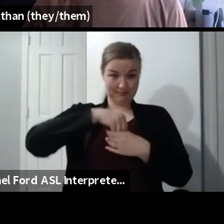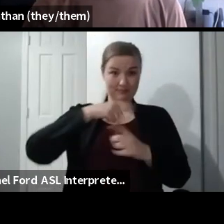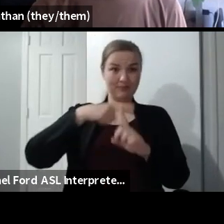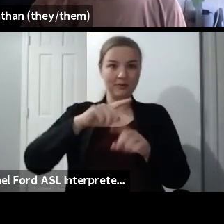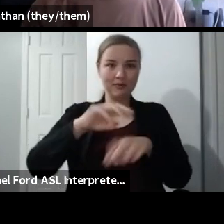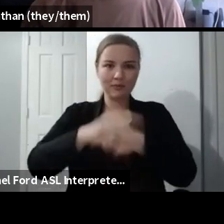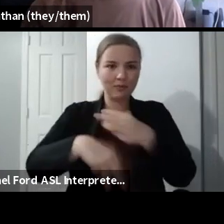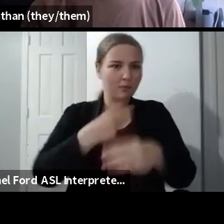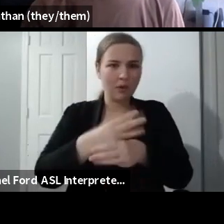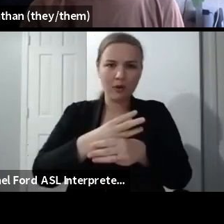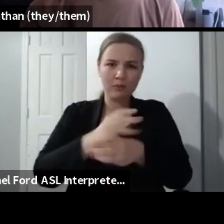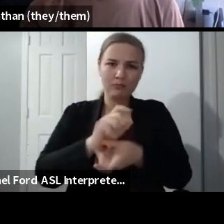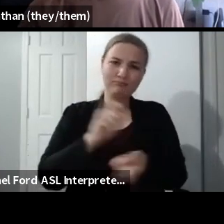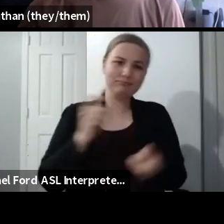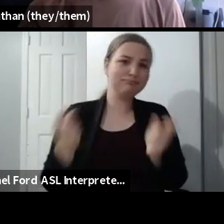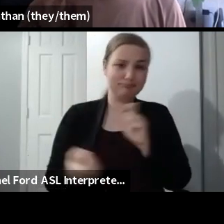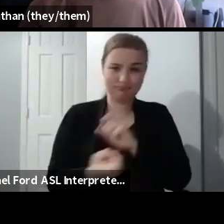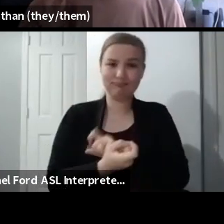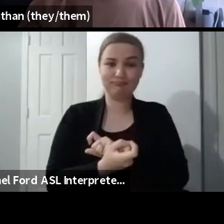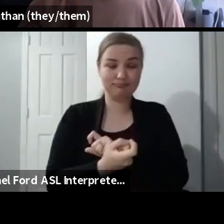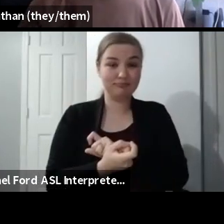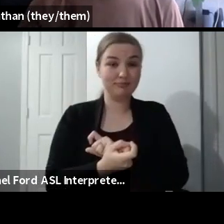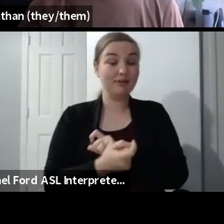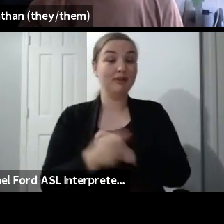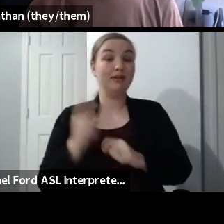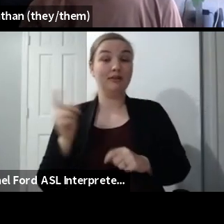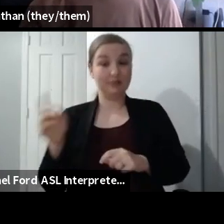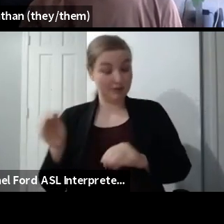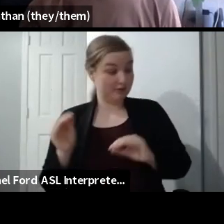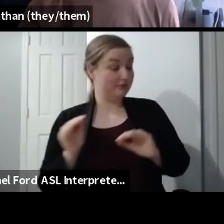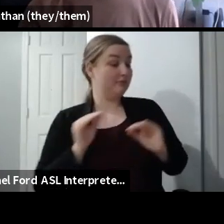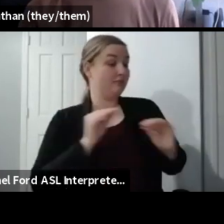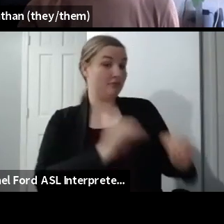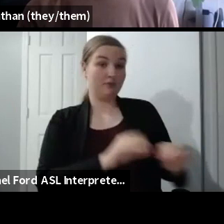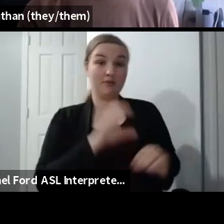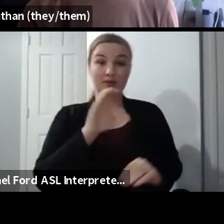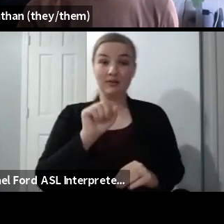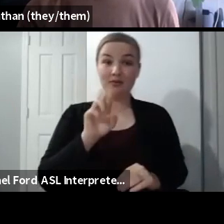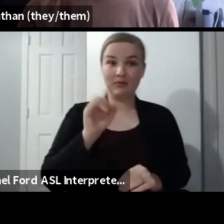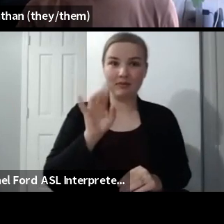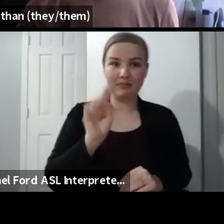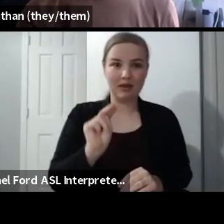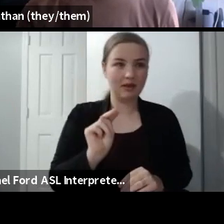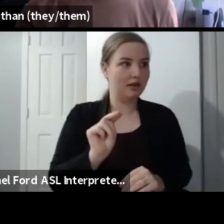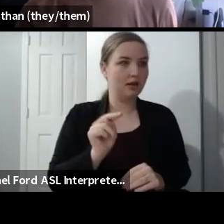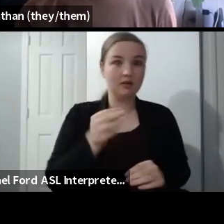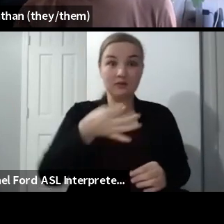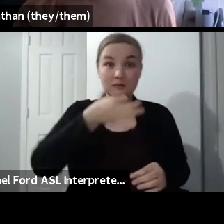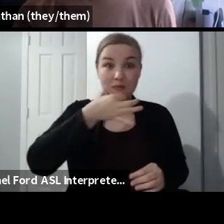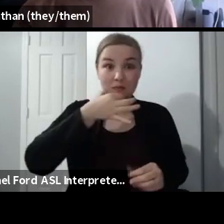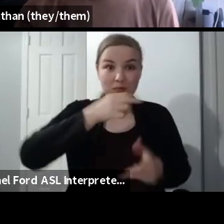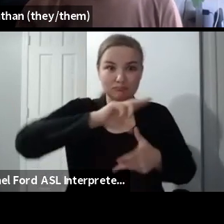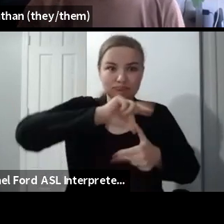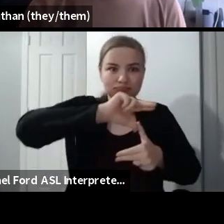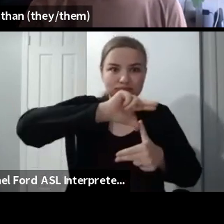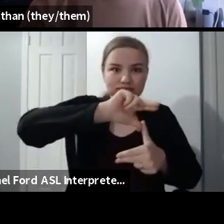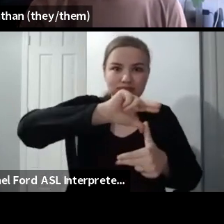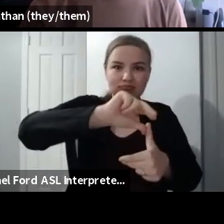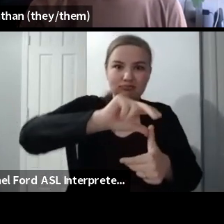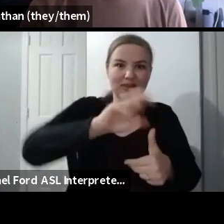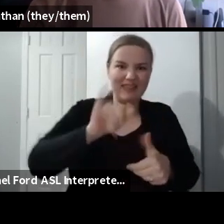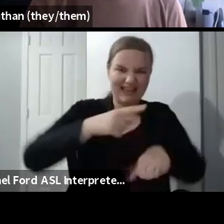the Caribbean, entering hurricane season and just talking about the kinds of anxieties and all and being in PR.